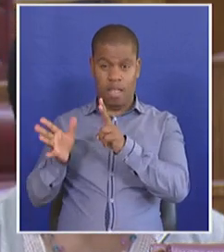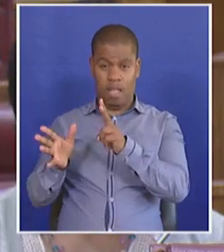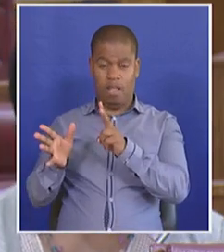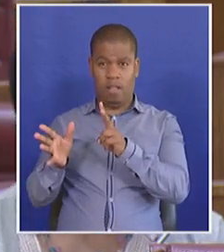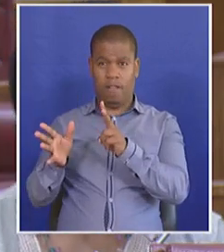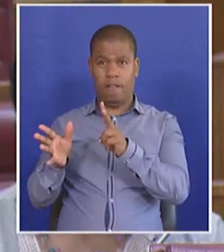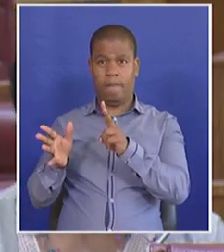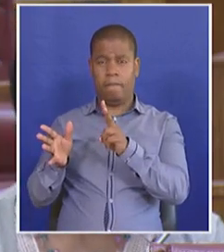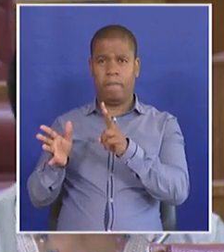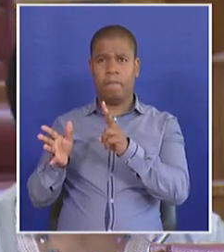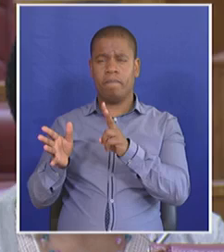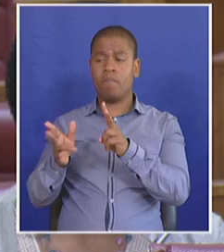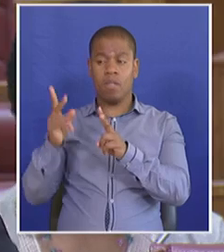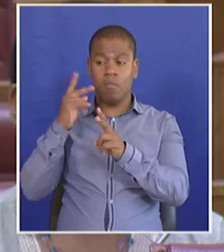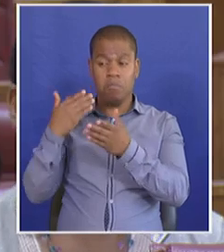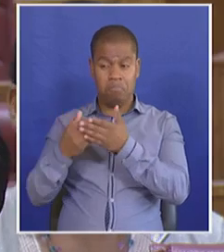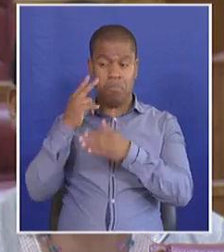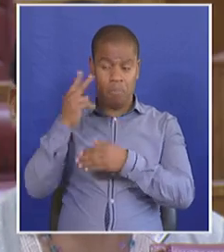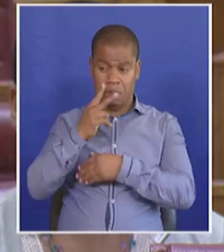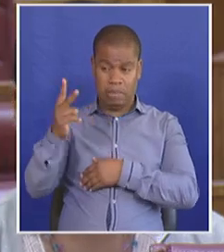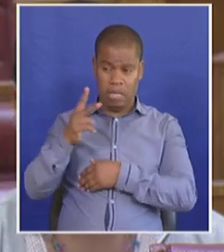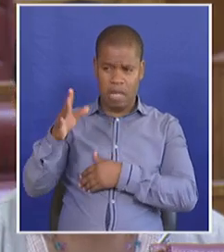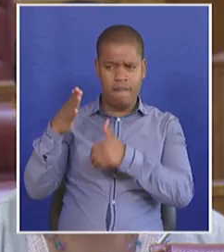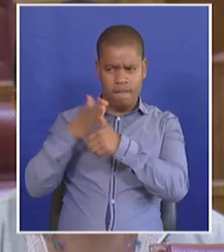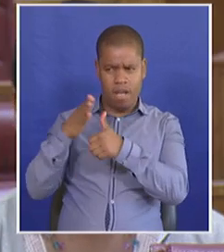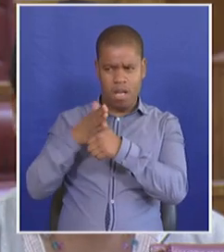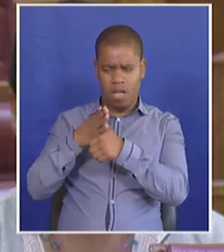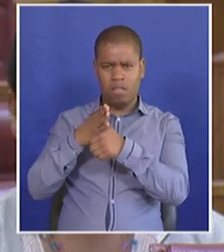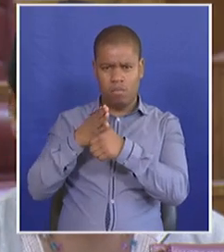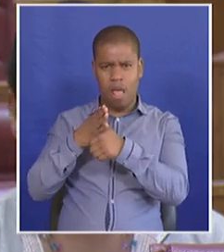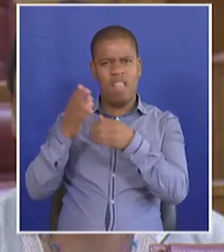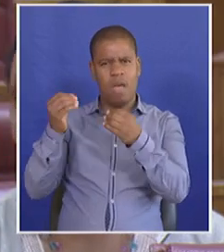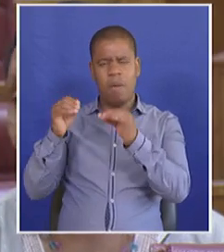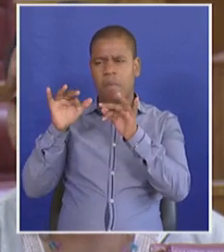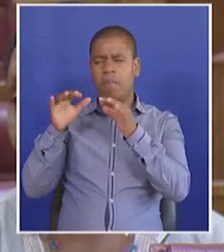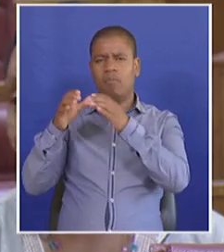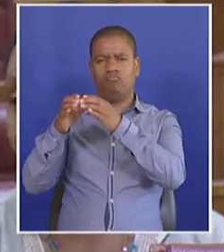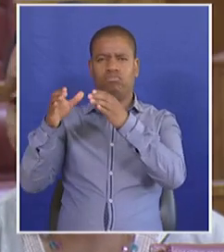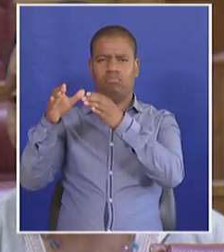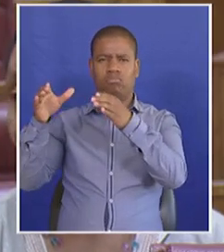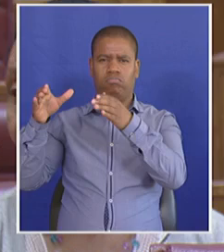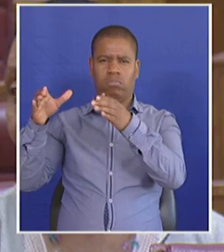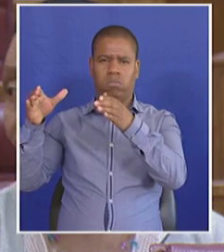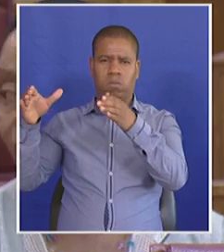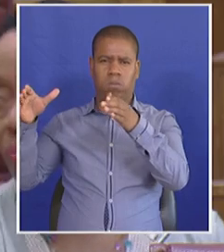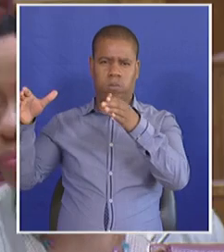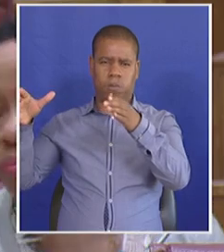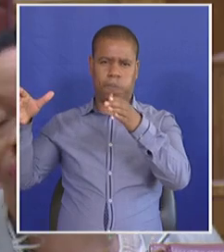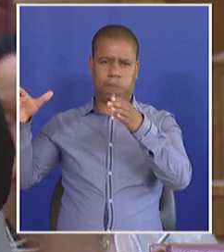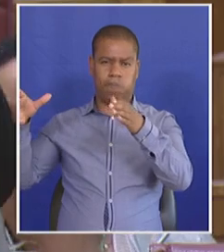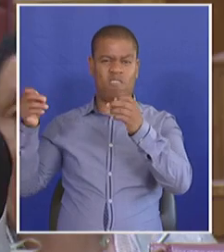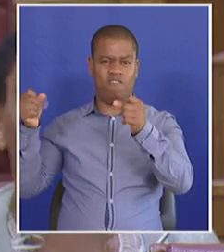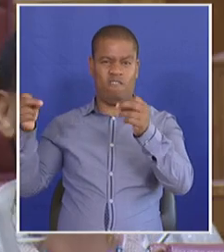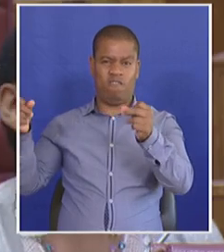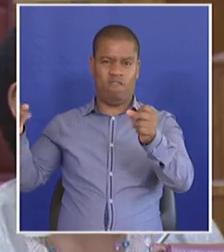today, you will see that firstly, the population has grown quite, quite exponentially